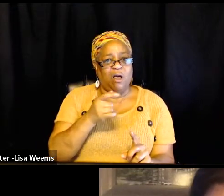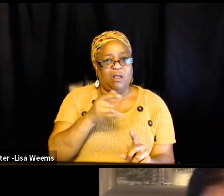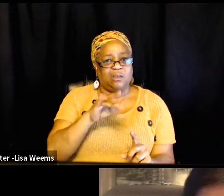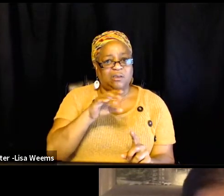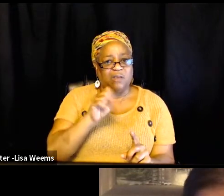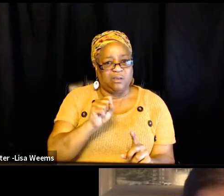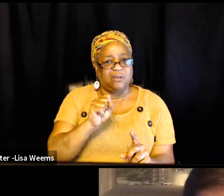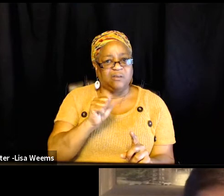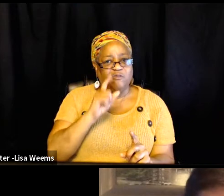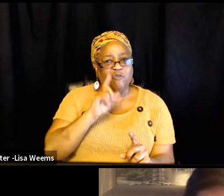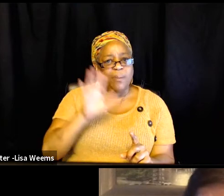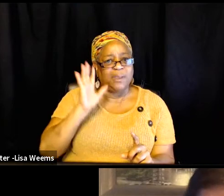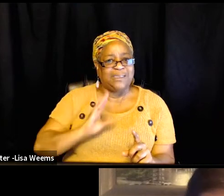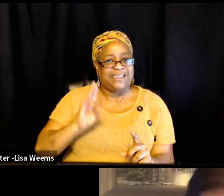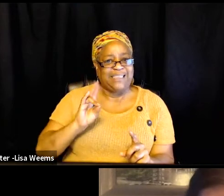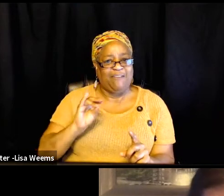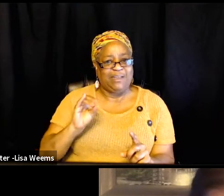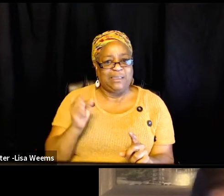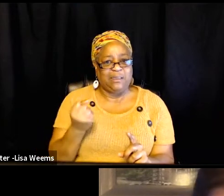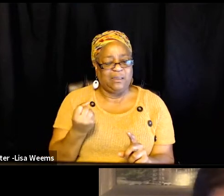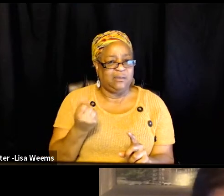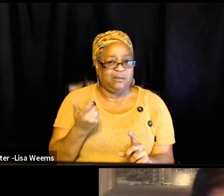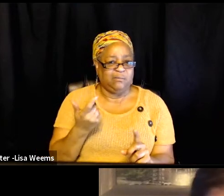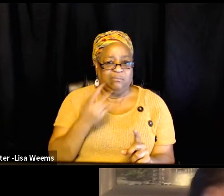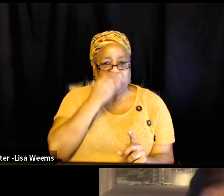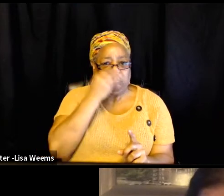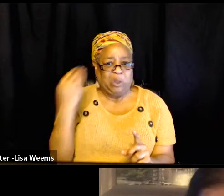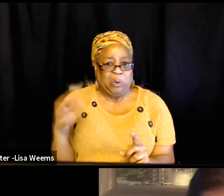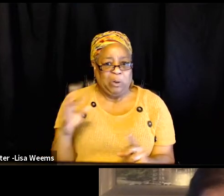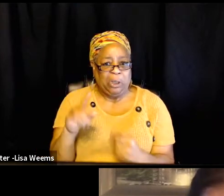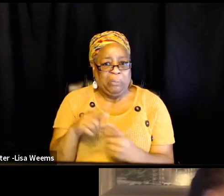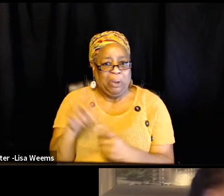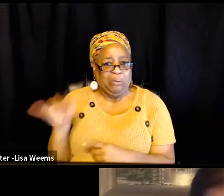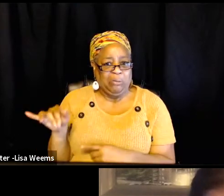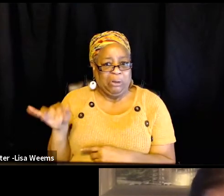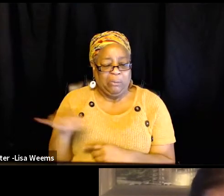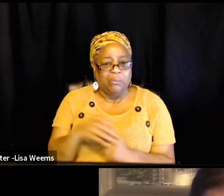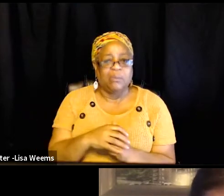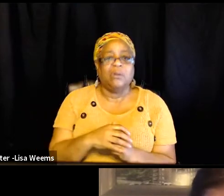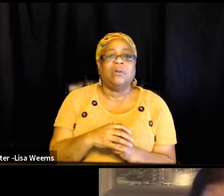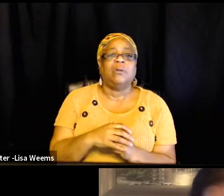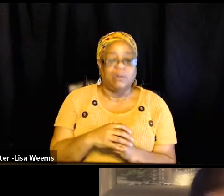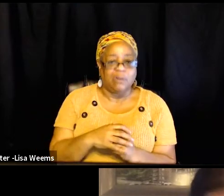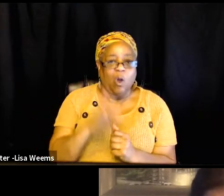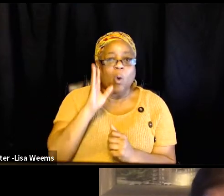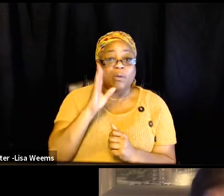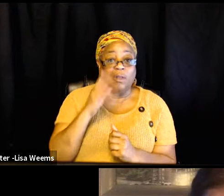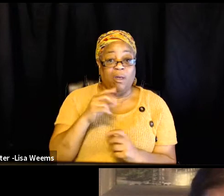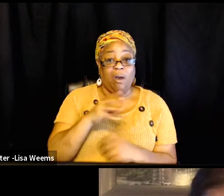care less about what Fluxus was. They would be like, oh, that's not for us. We're going to show Mondrian, you know?